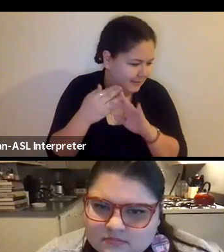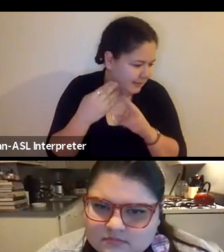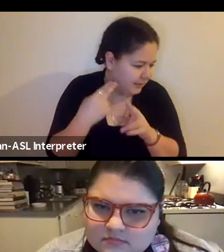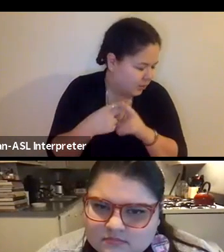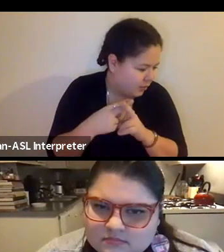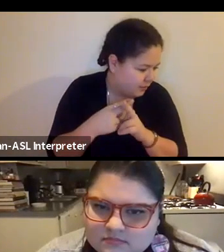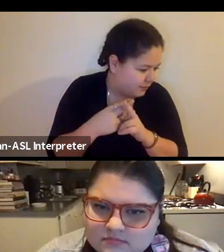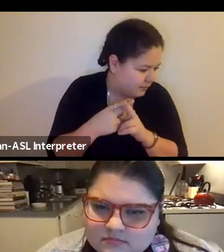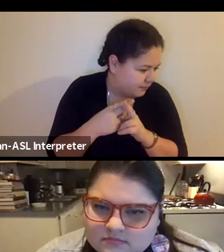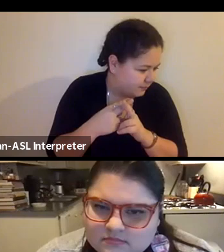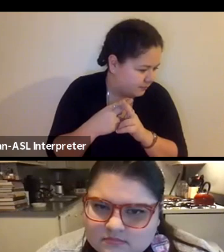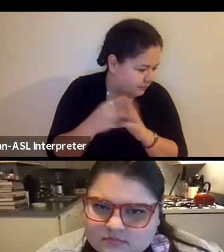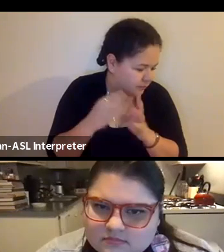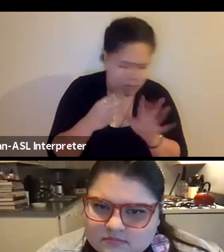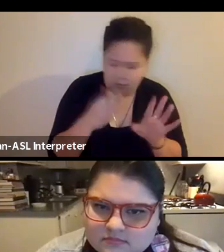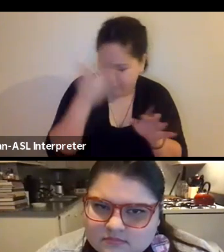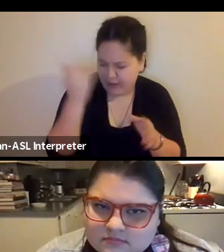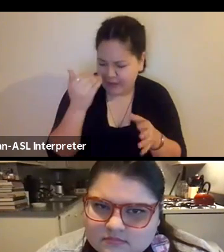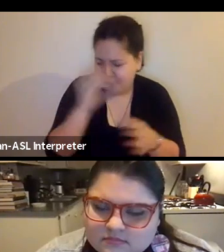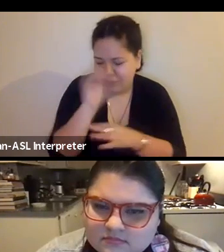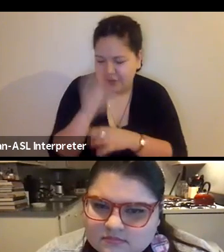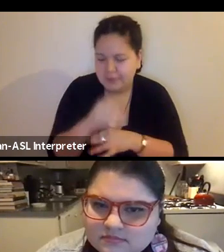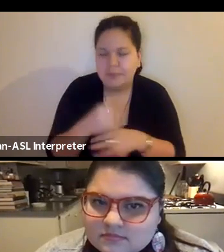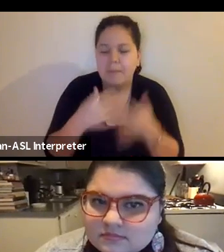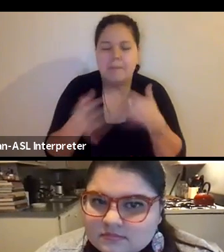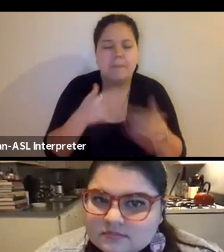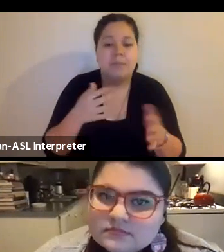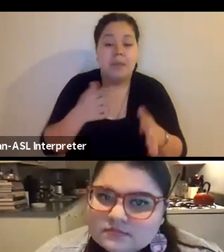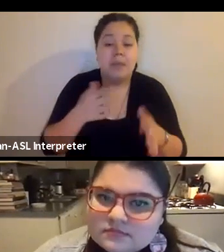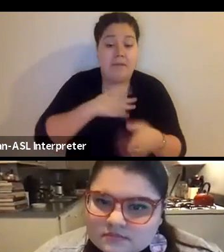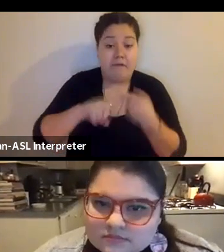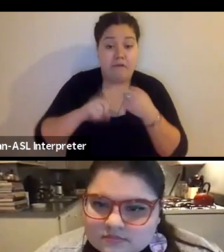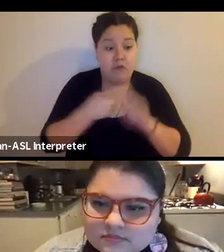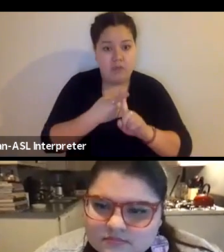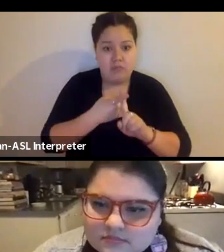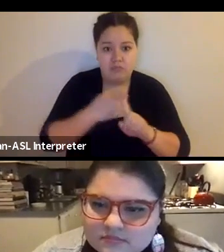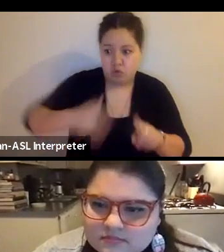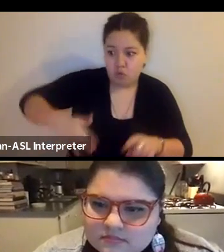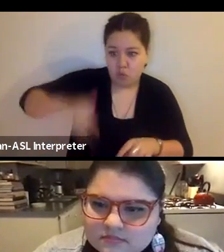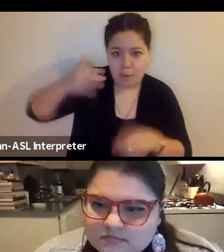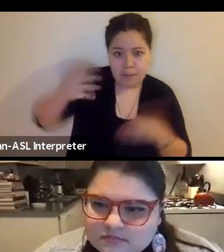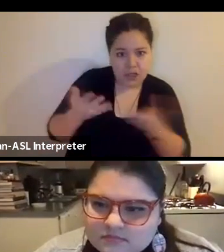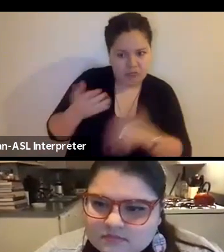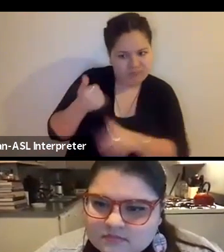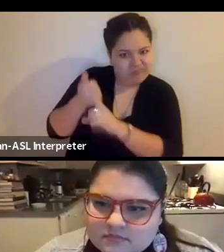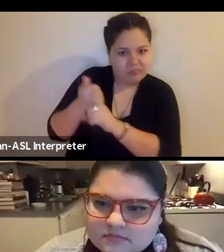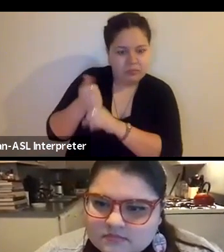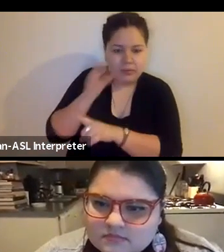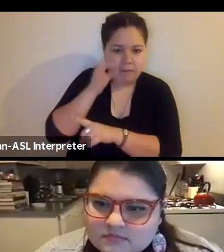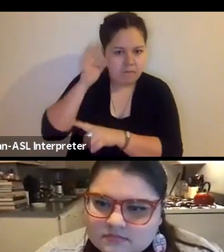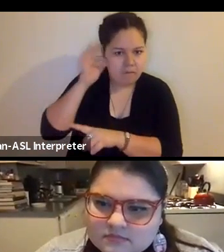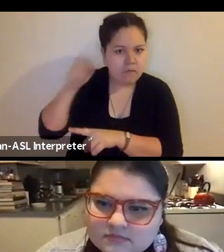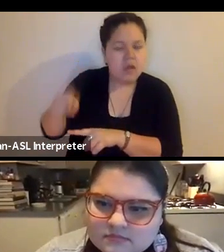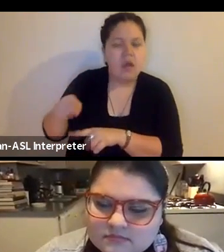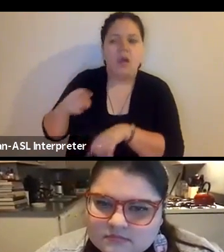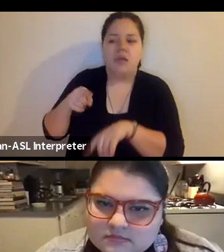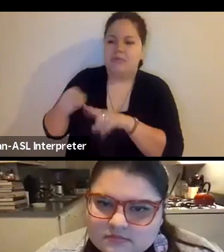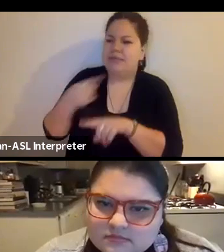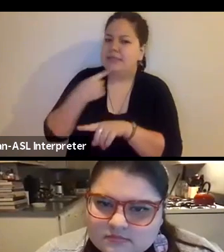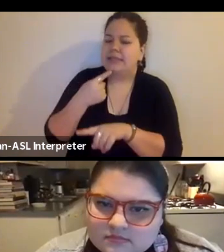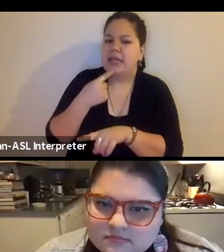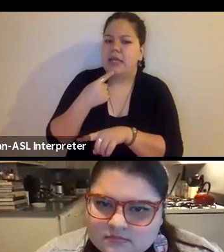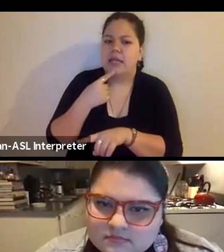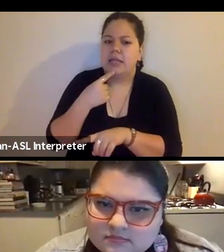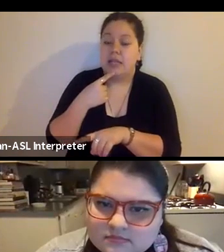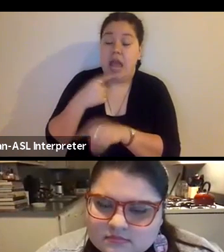are, but a friend of mine whose family, who grew up in this area, who's native, said that that number has